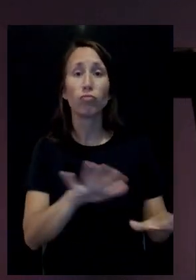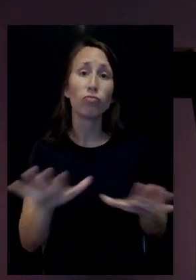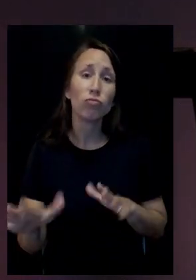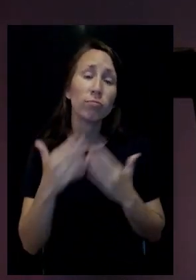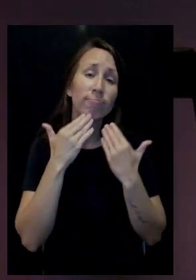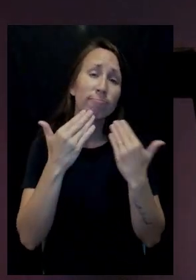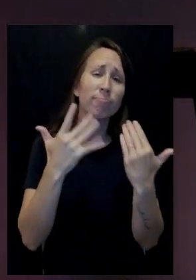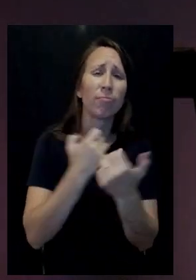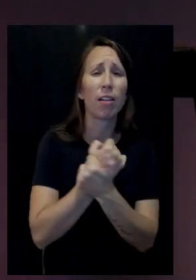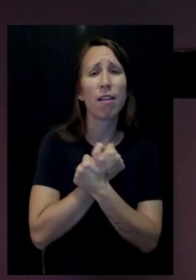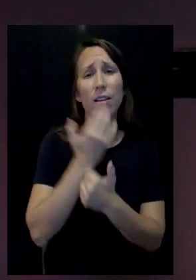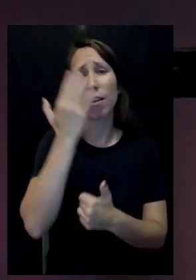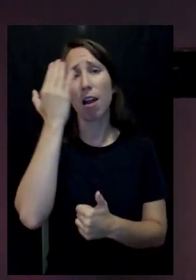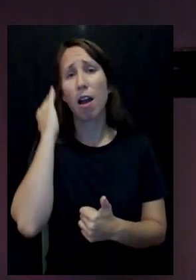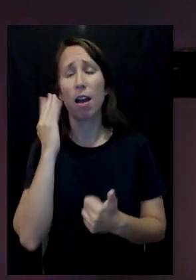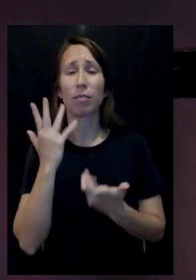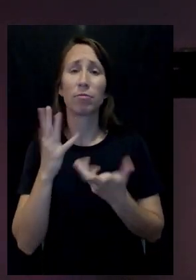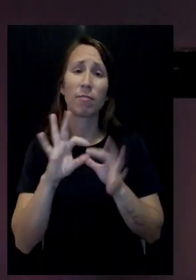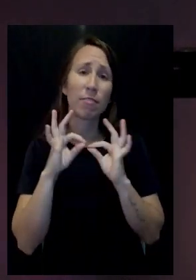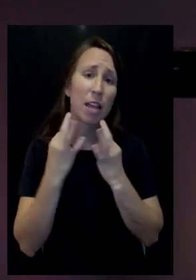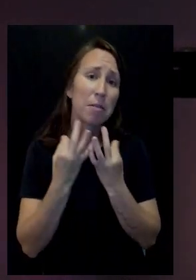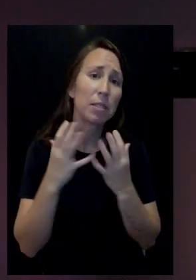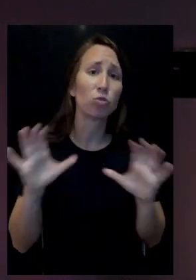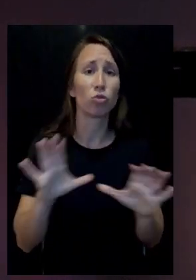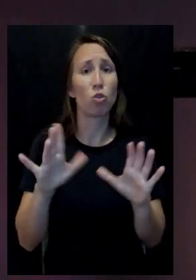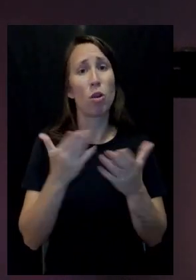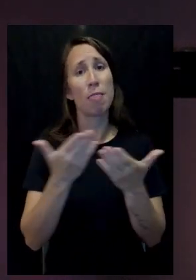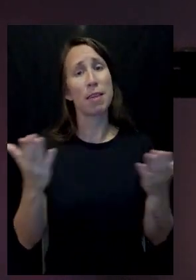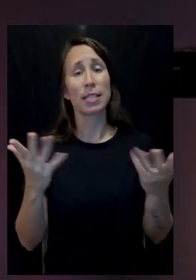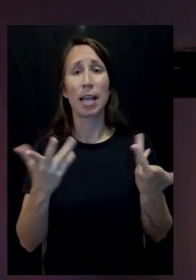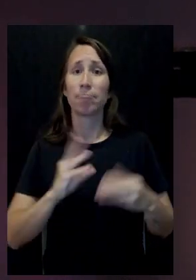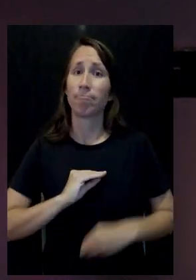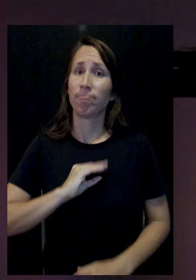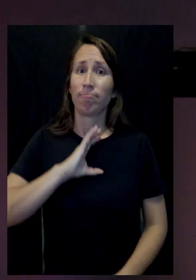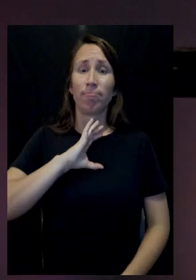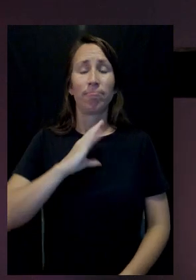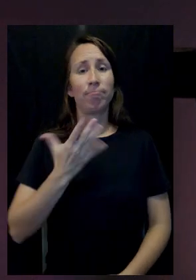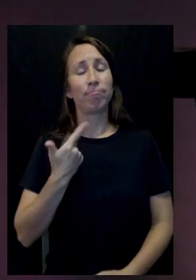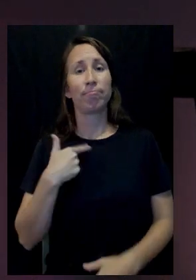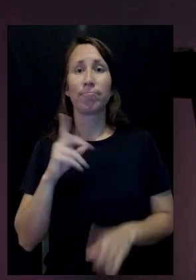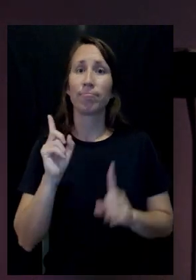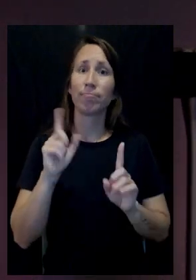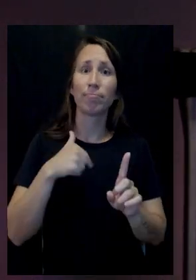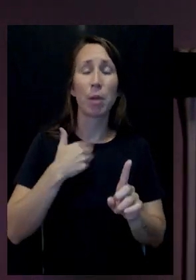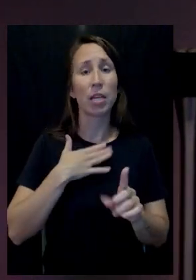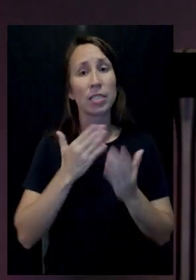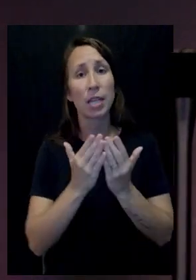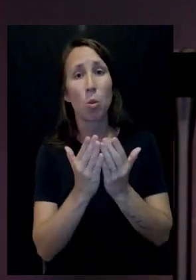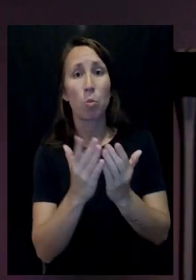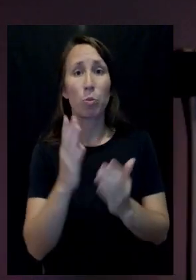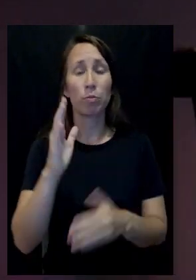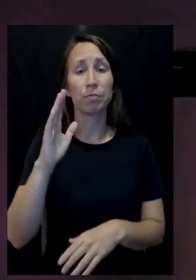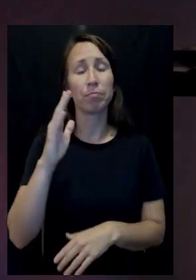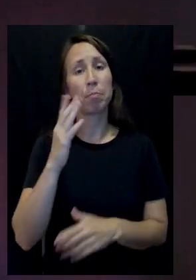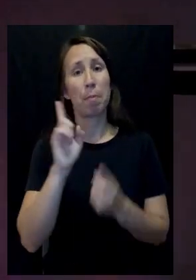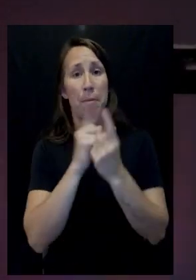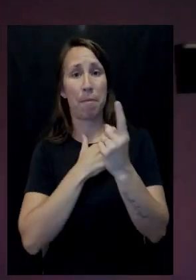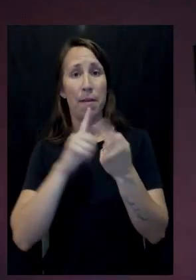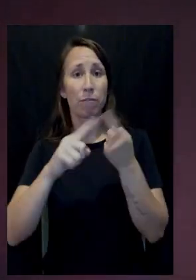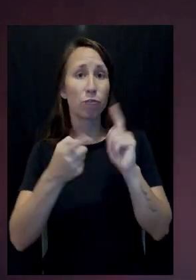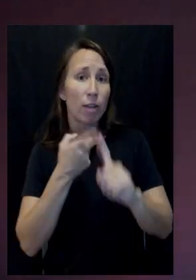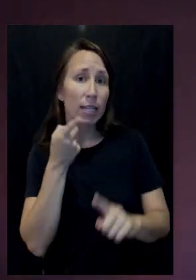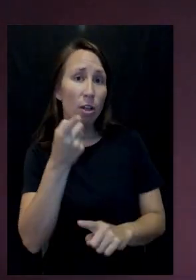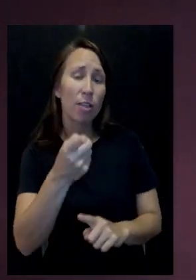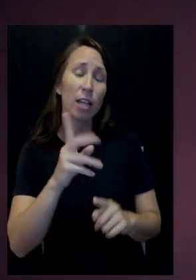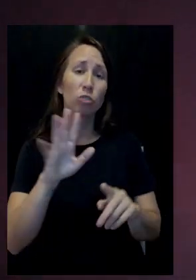grateful, loving God, being in, as a family, doing things that fill us up. And I was down on my sailboat, and I met my friend Sean down there, and we were going to do some